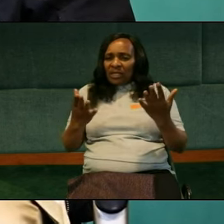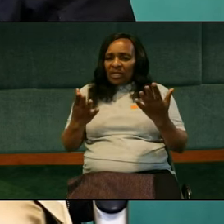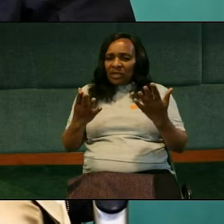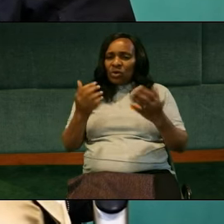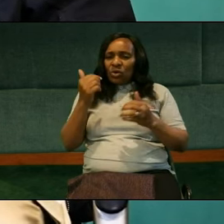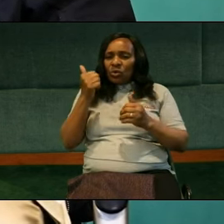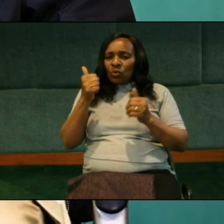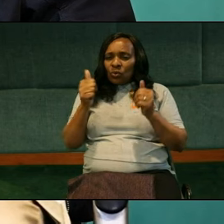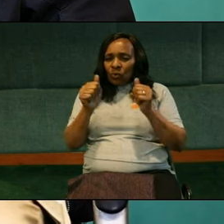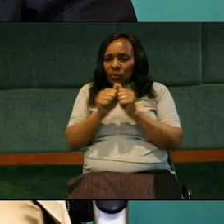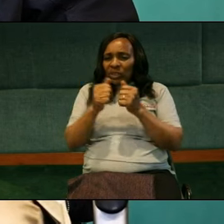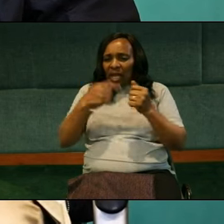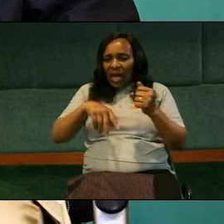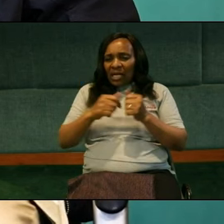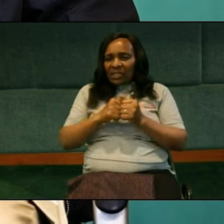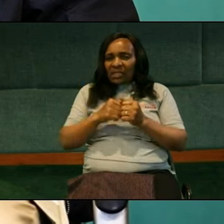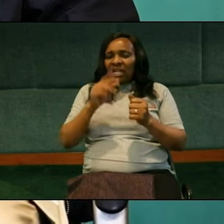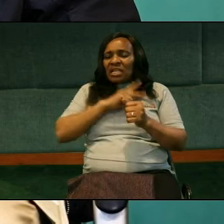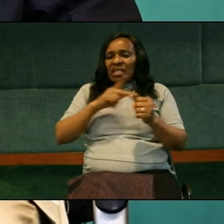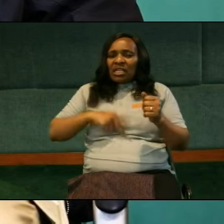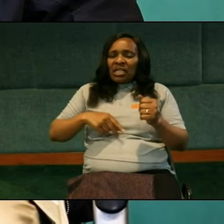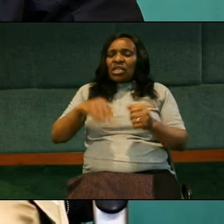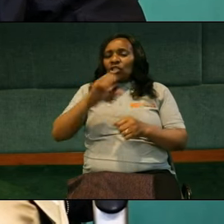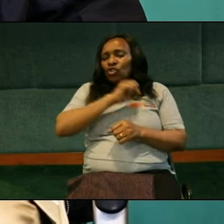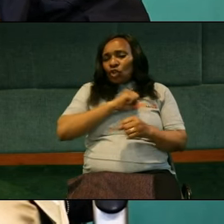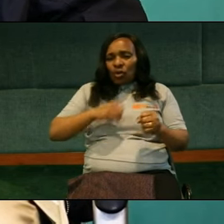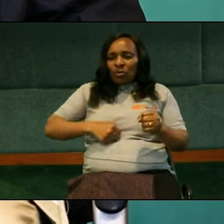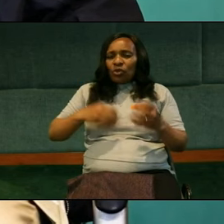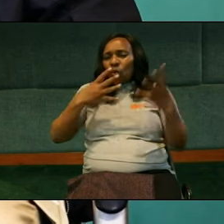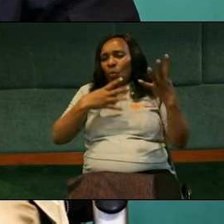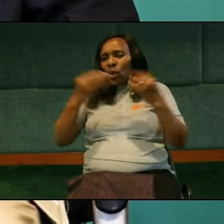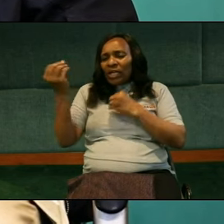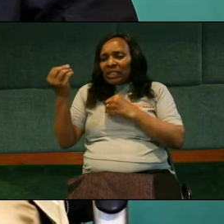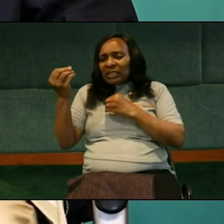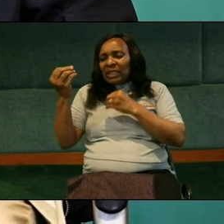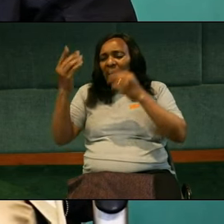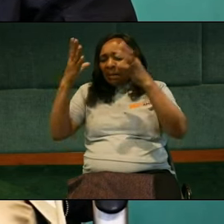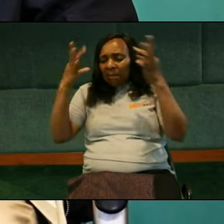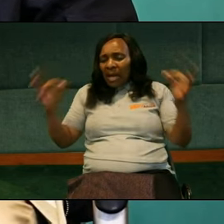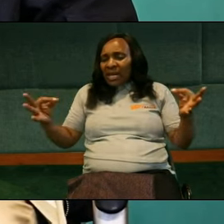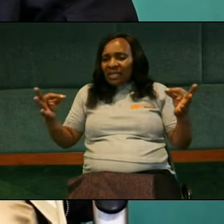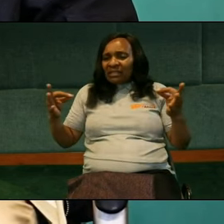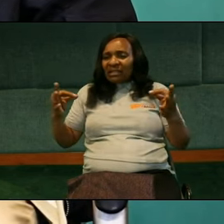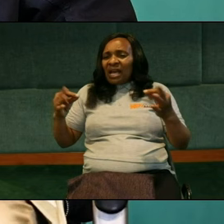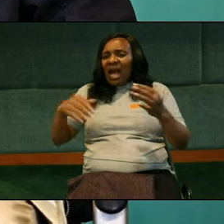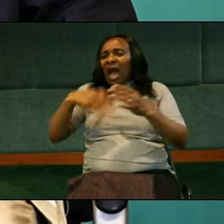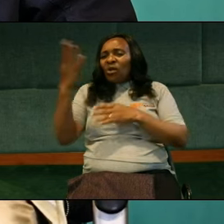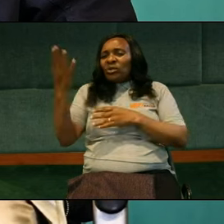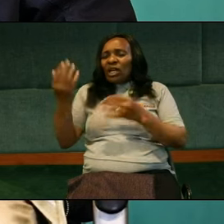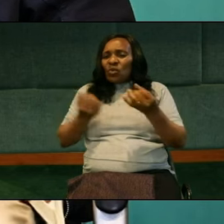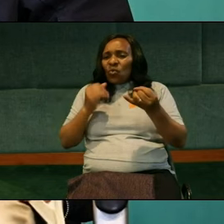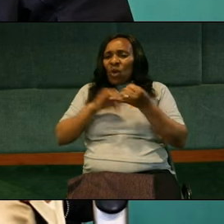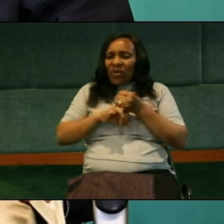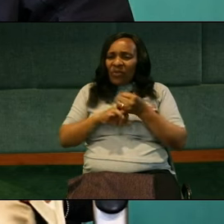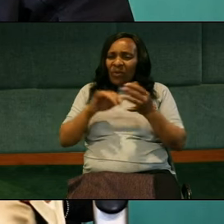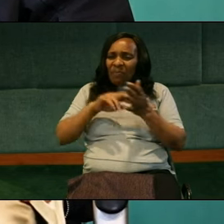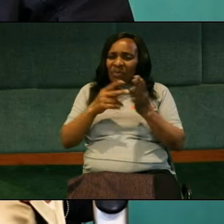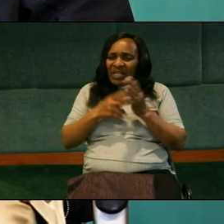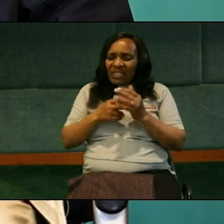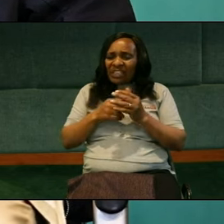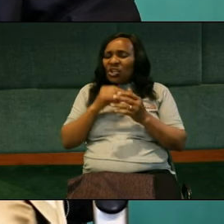us. King Solomon went and married foreign wives thinking that it was not such a big